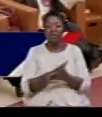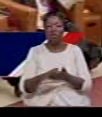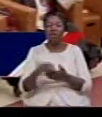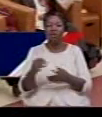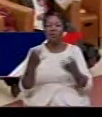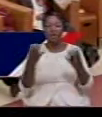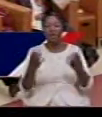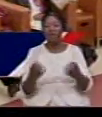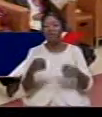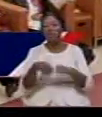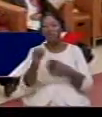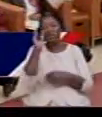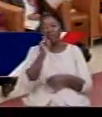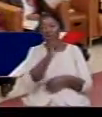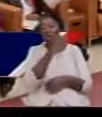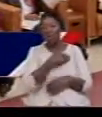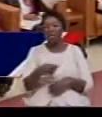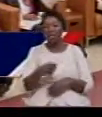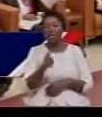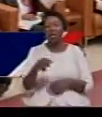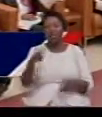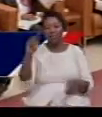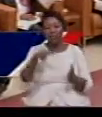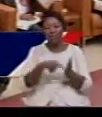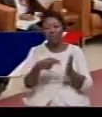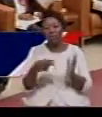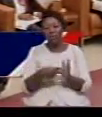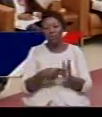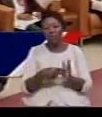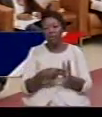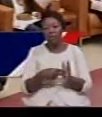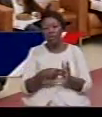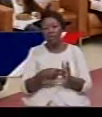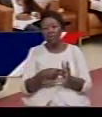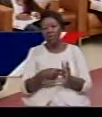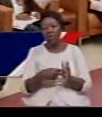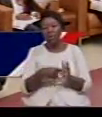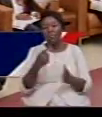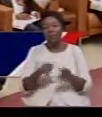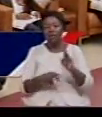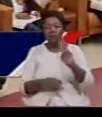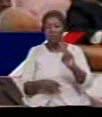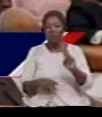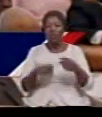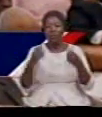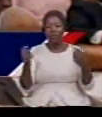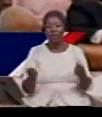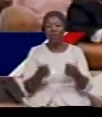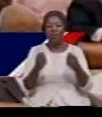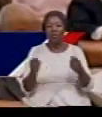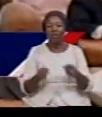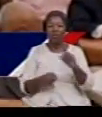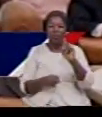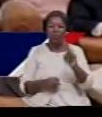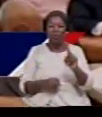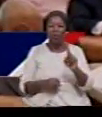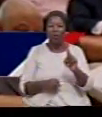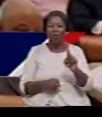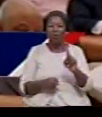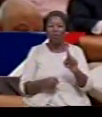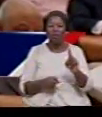Okay. Let's be fast. The two ceremonies, one was done